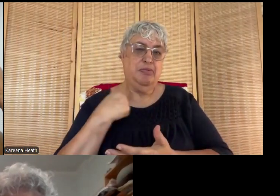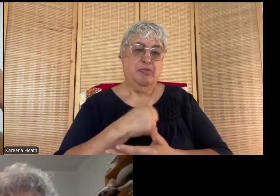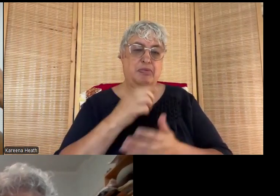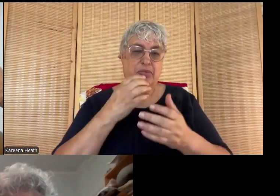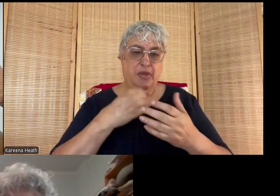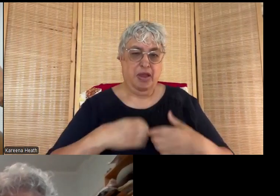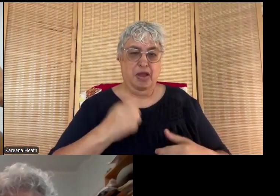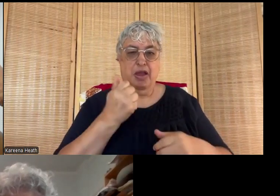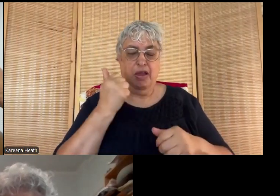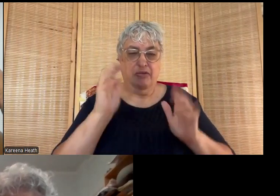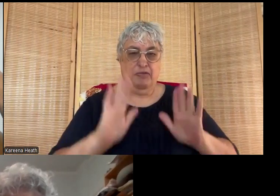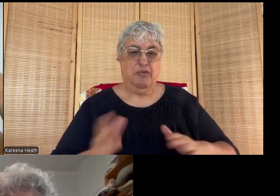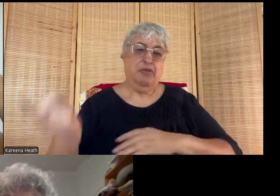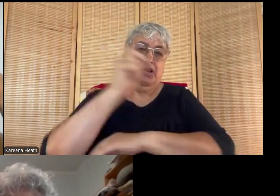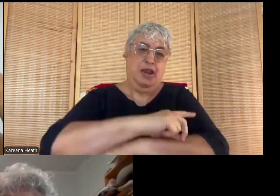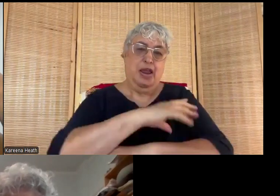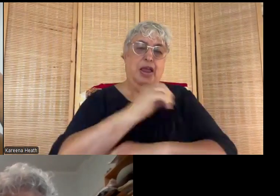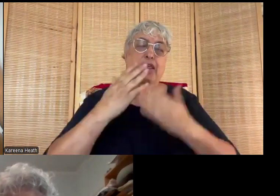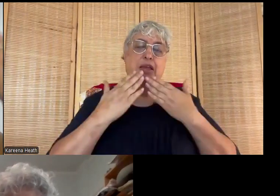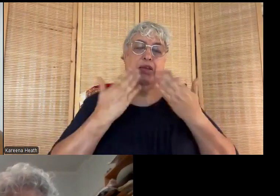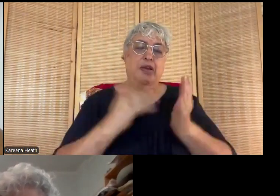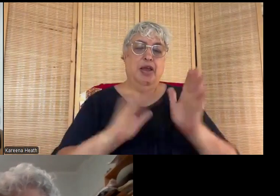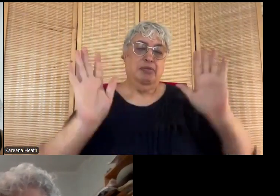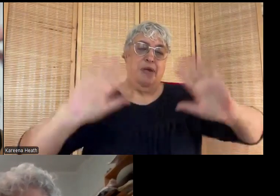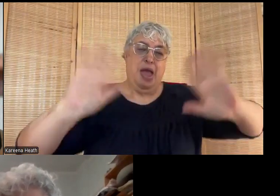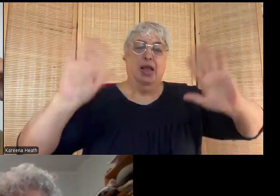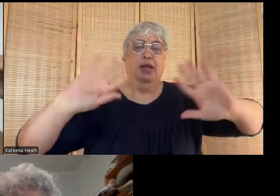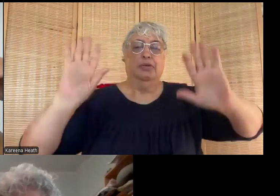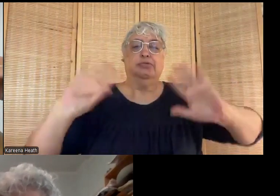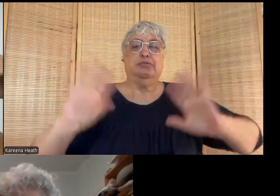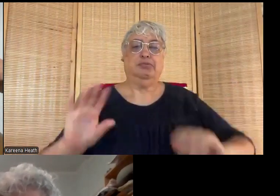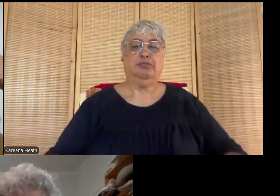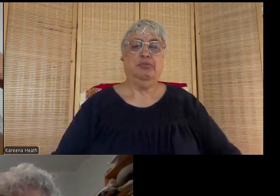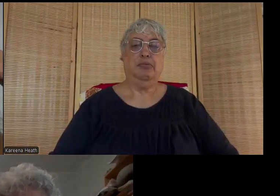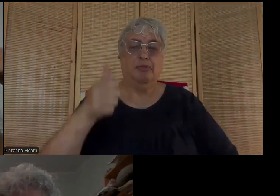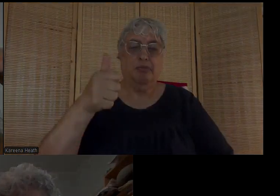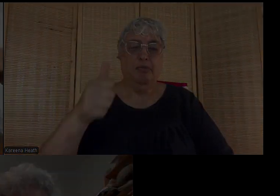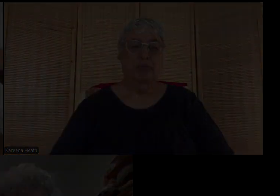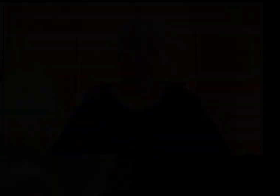everyone a wonderful day, and thank you again. Have a great day. Thank you.